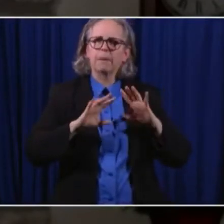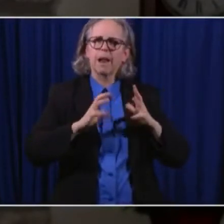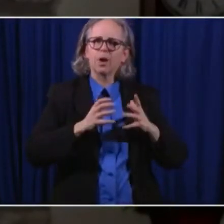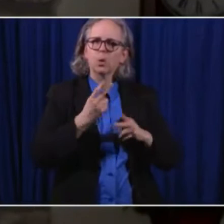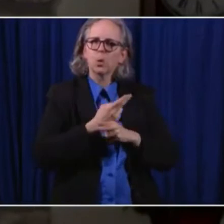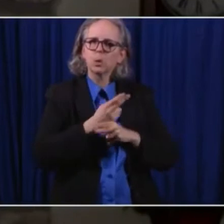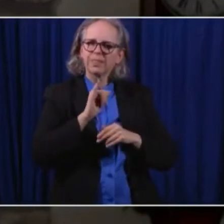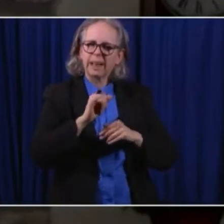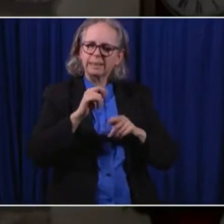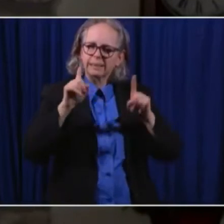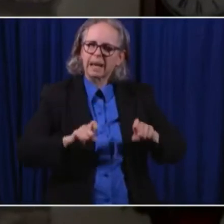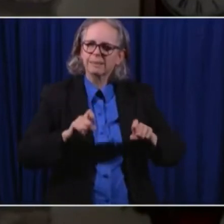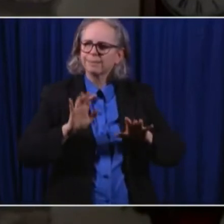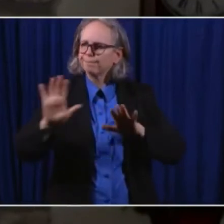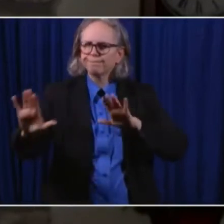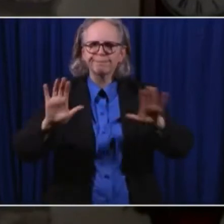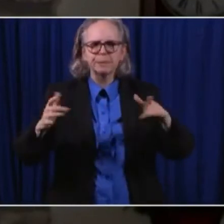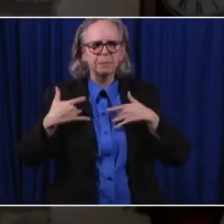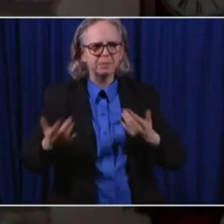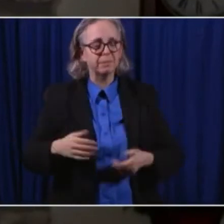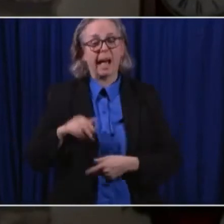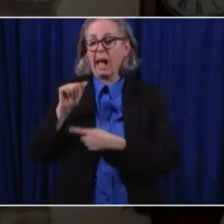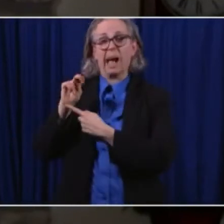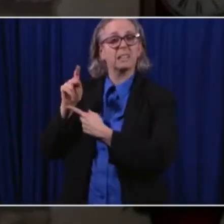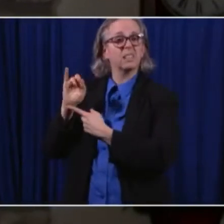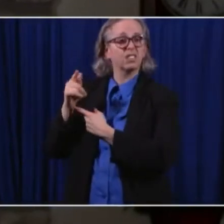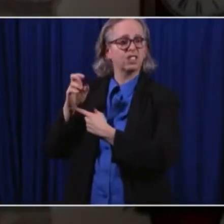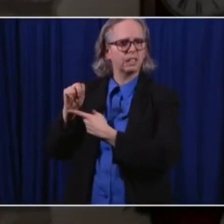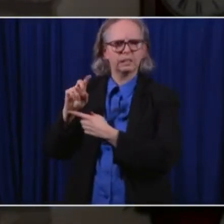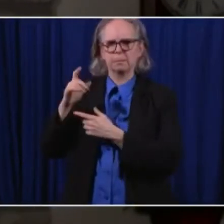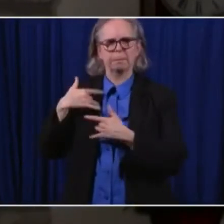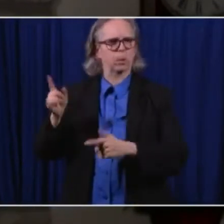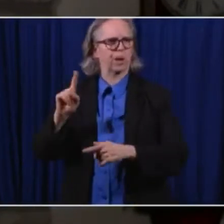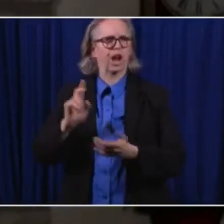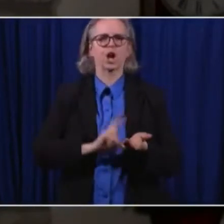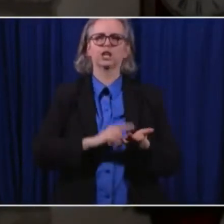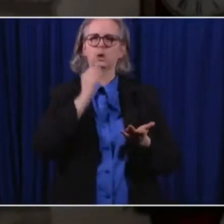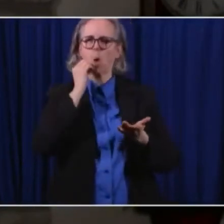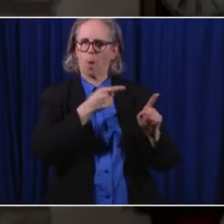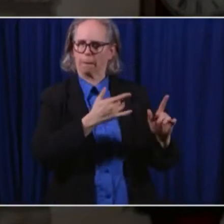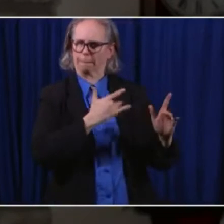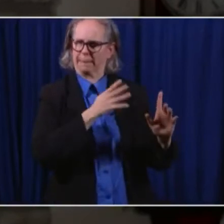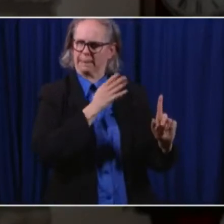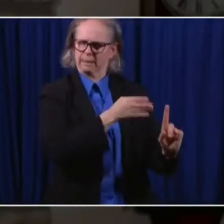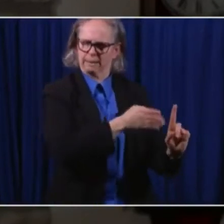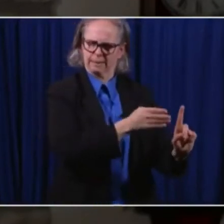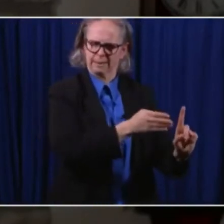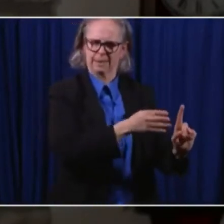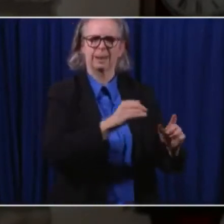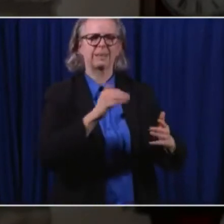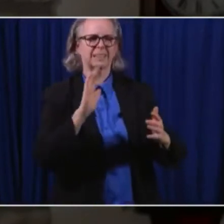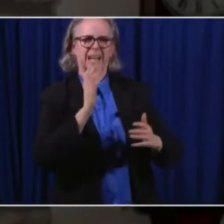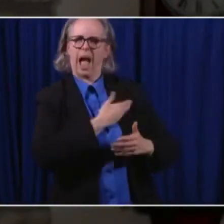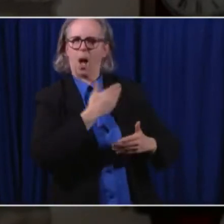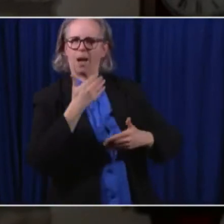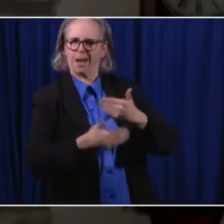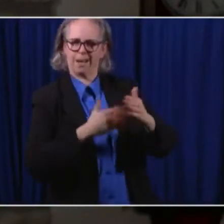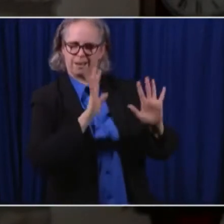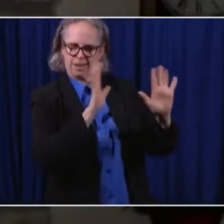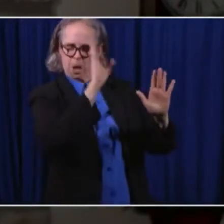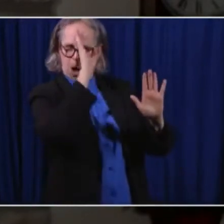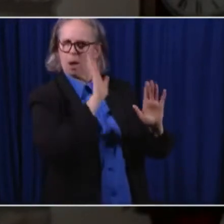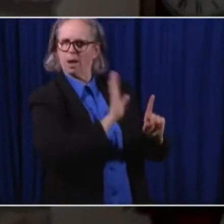for example, used a lot more in nursing homes as part of our protocol. And so you're seeing more and more of that